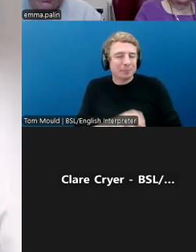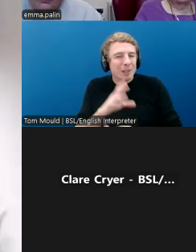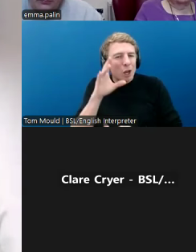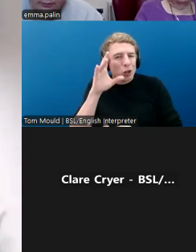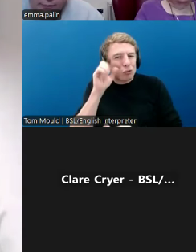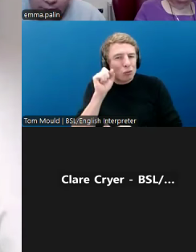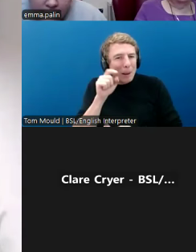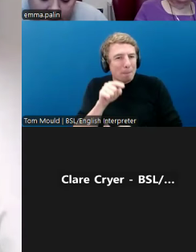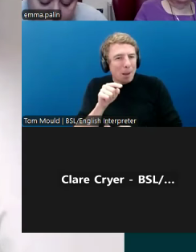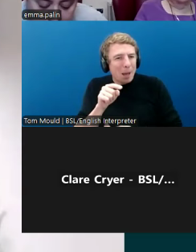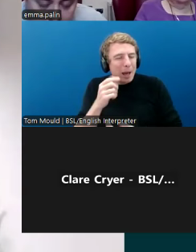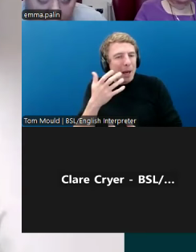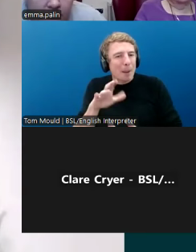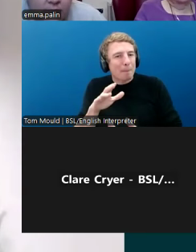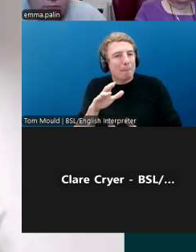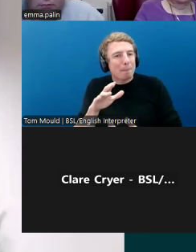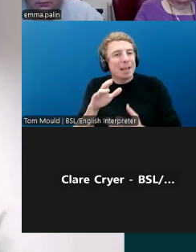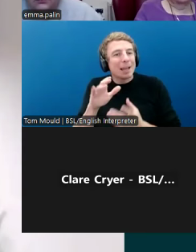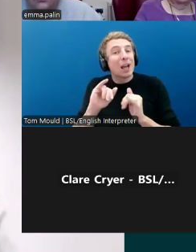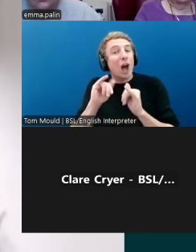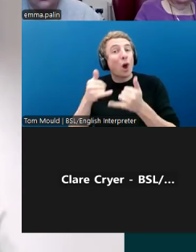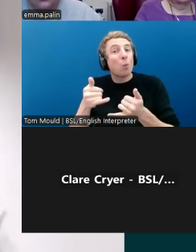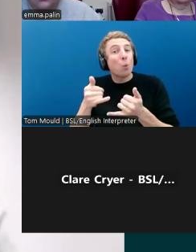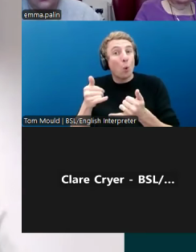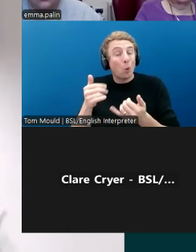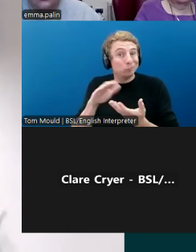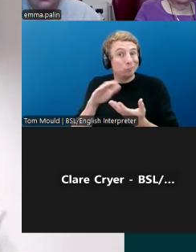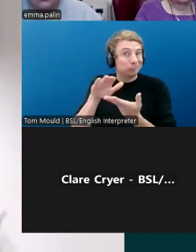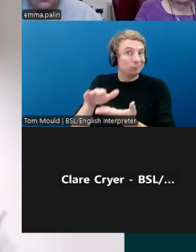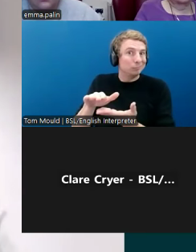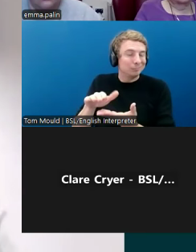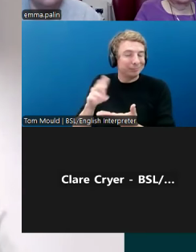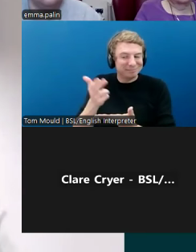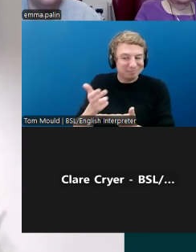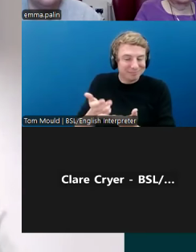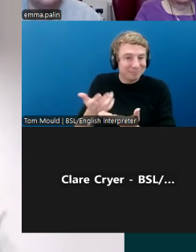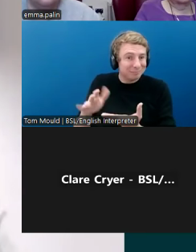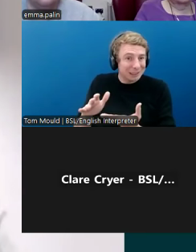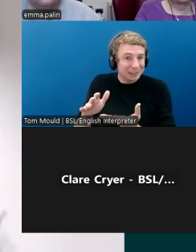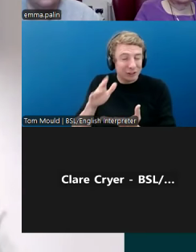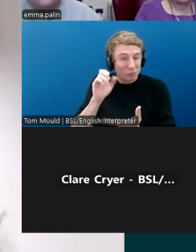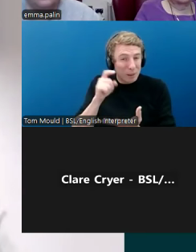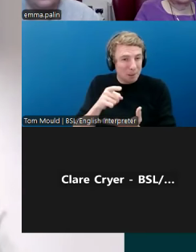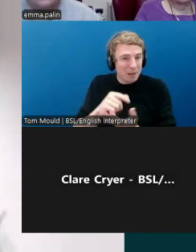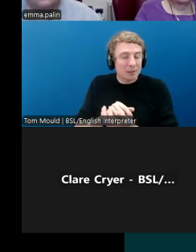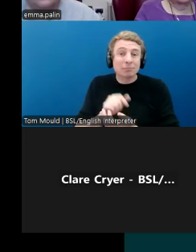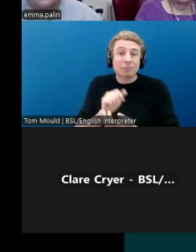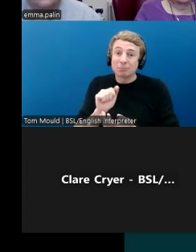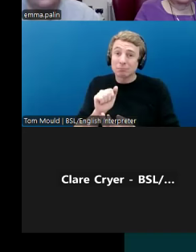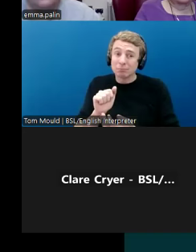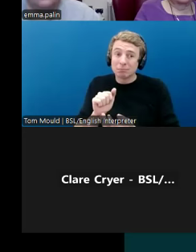your submission for the Belong Champion Awards? I do, yeah, vaguely. Yeah, Remember but I do remember. Do you remember when you wrote that book?